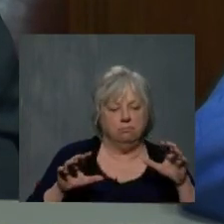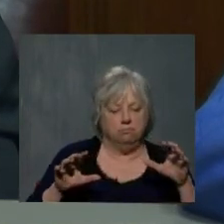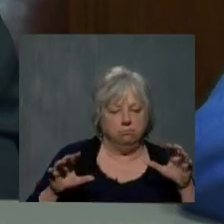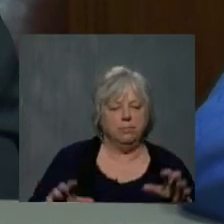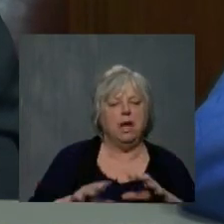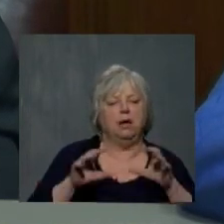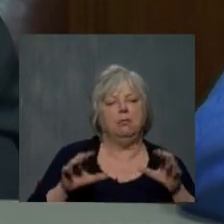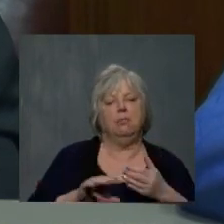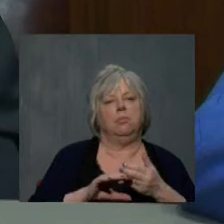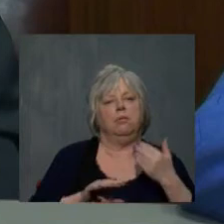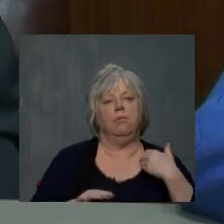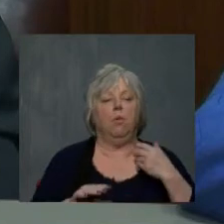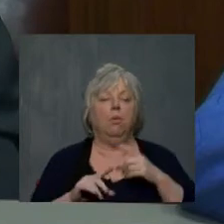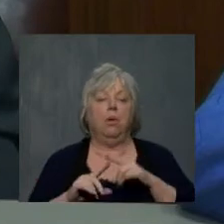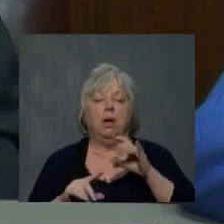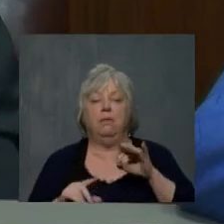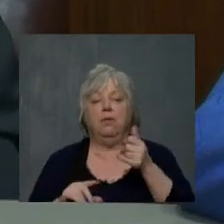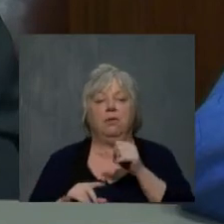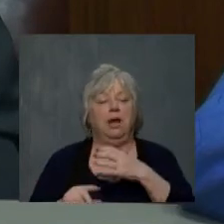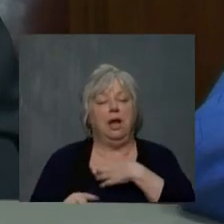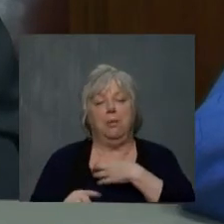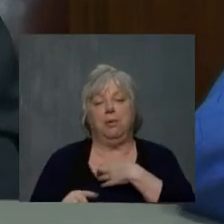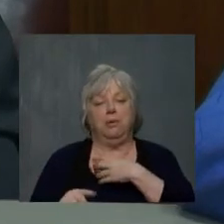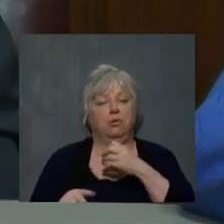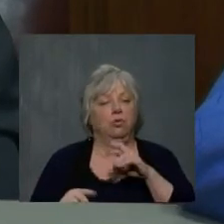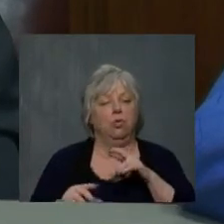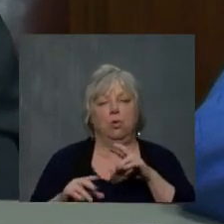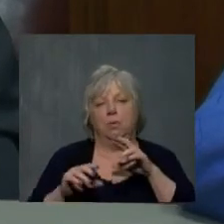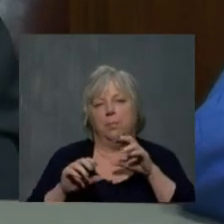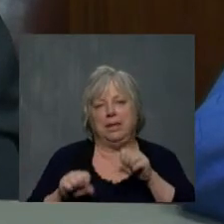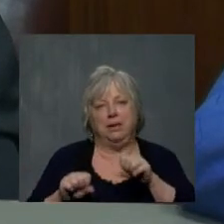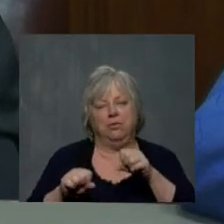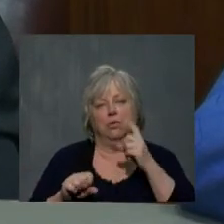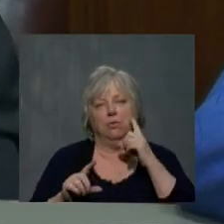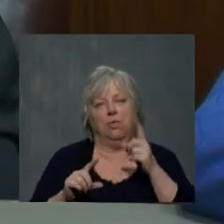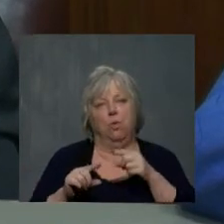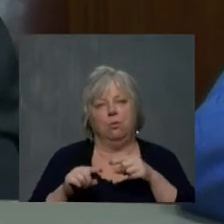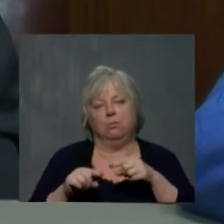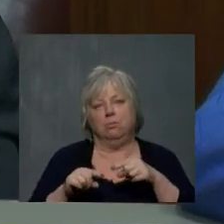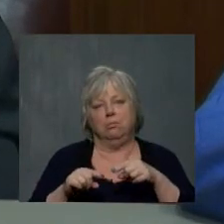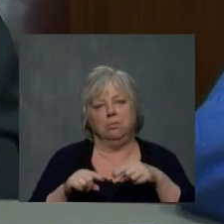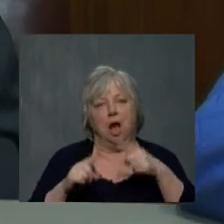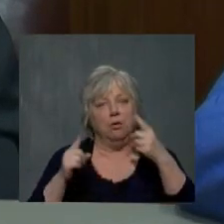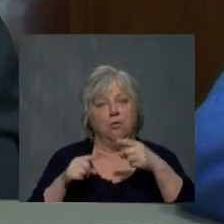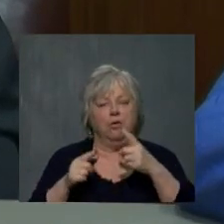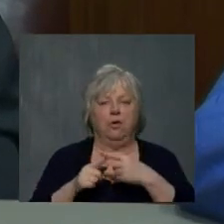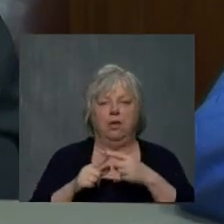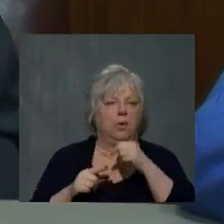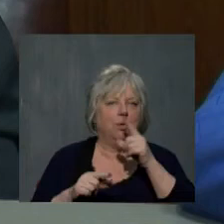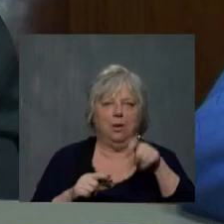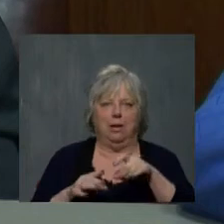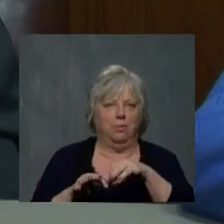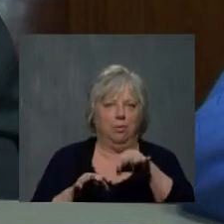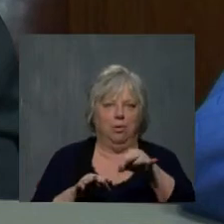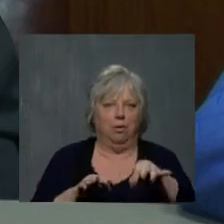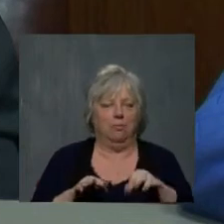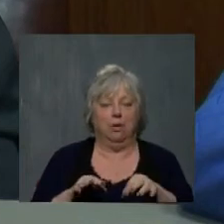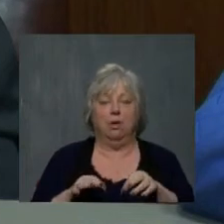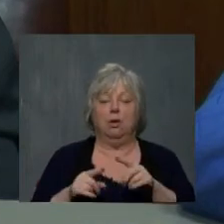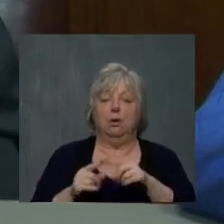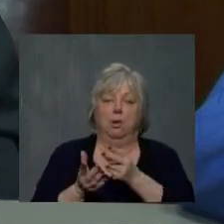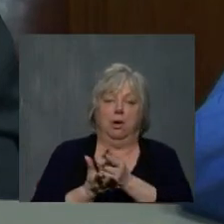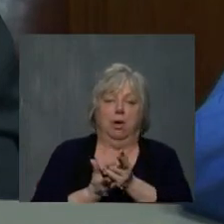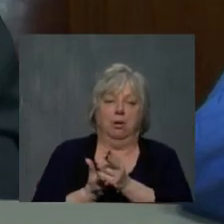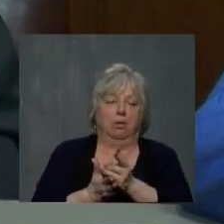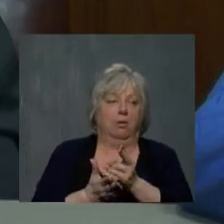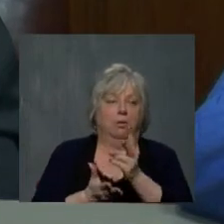some opposition or controversy. So we'll just we can wait and come up. And to be honest, 2 weeks